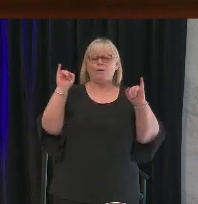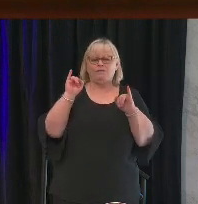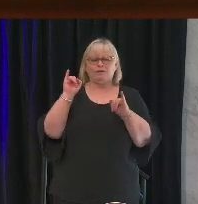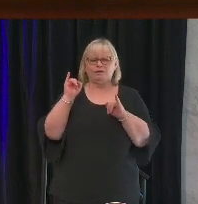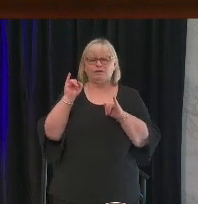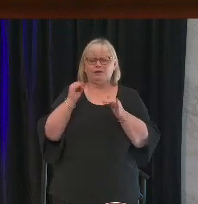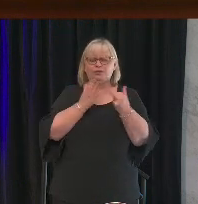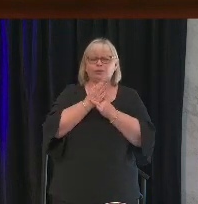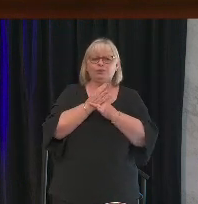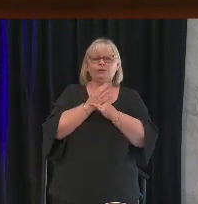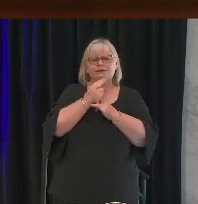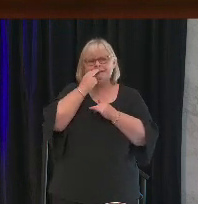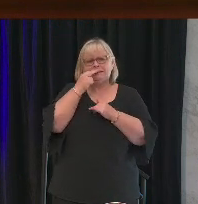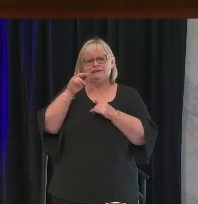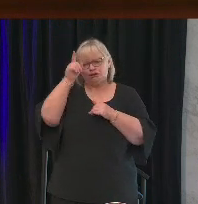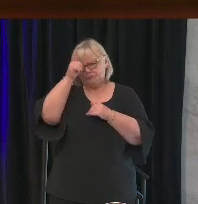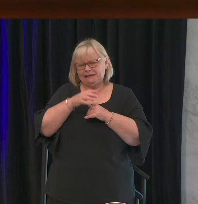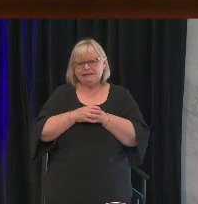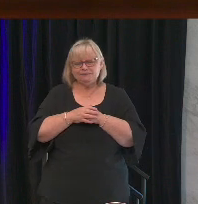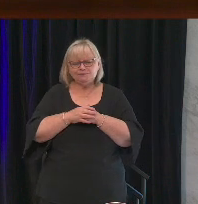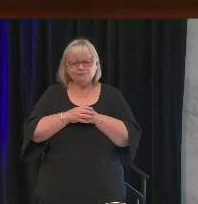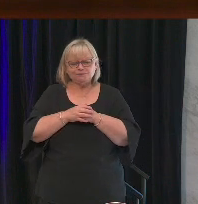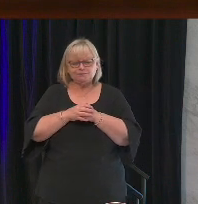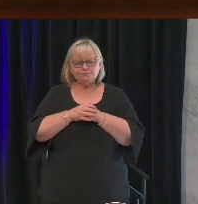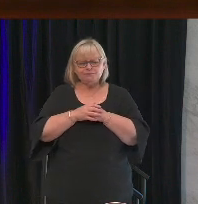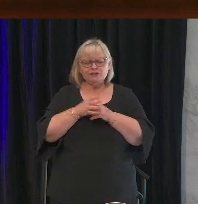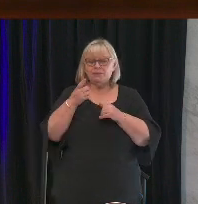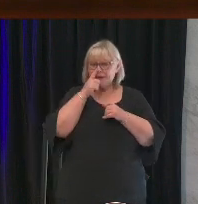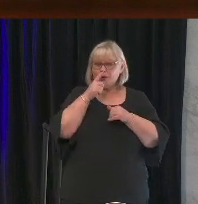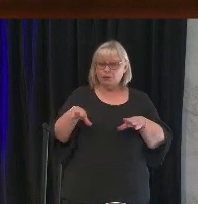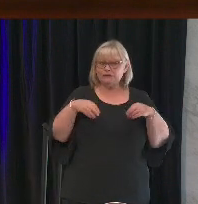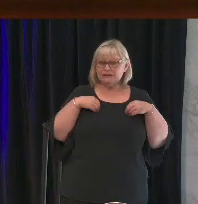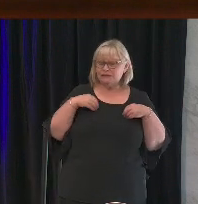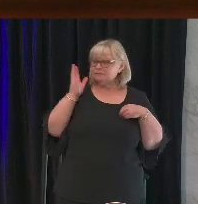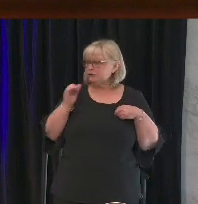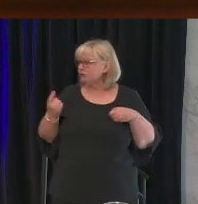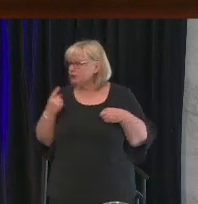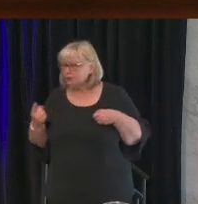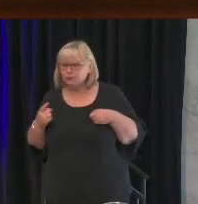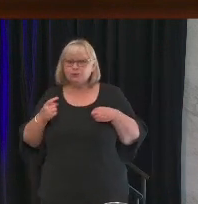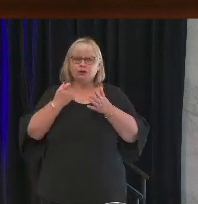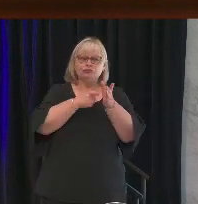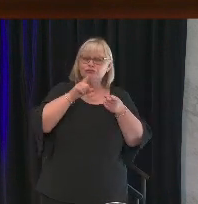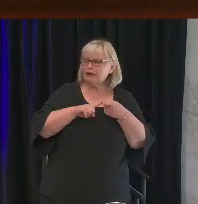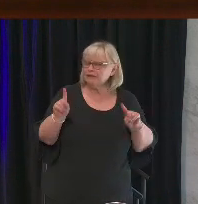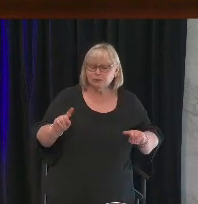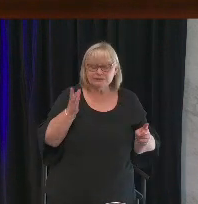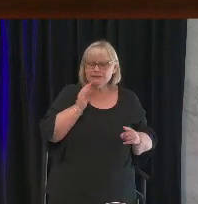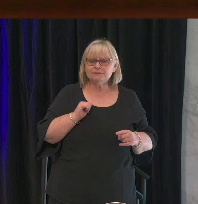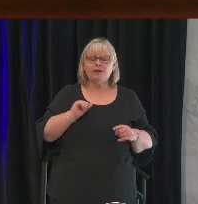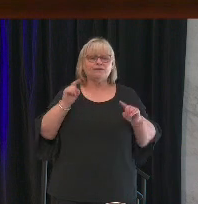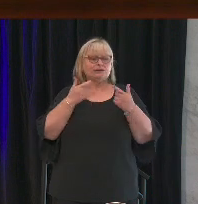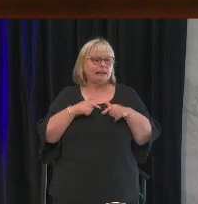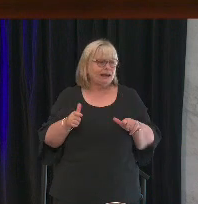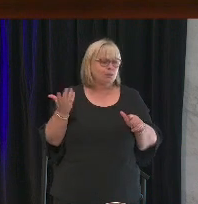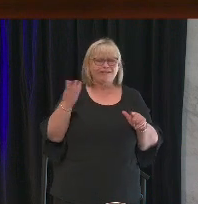atrocities of the Holocaust. A place where people are accepted, no matter who you are, no matter what your race, your first language,